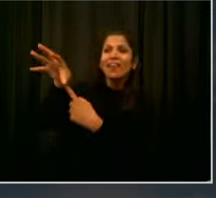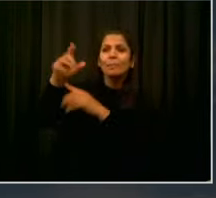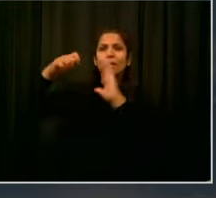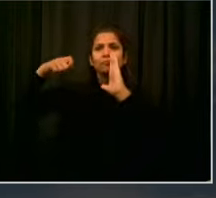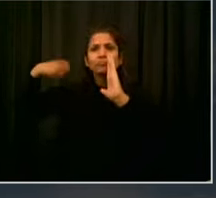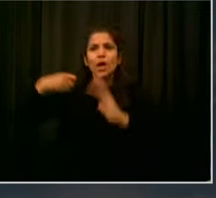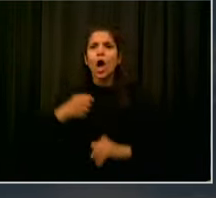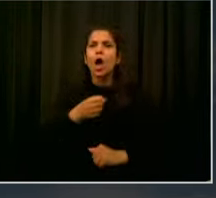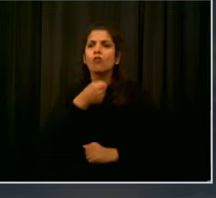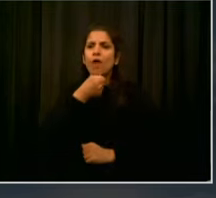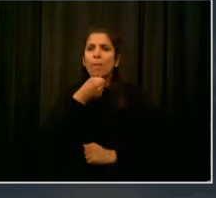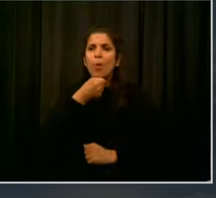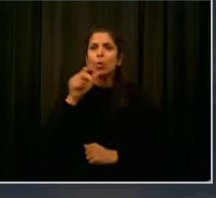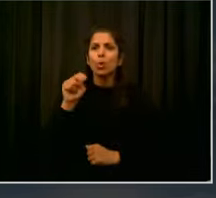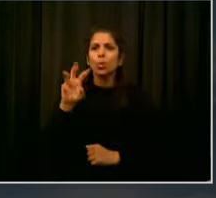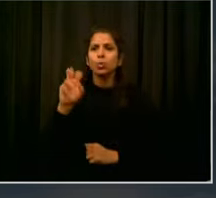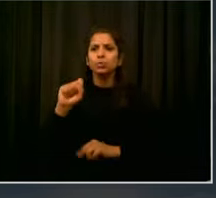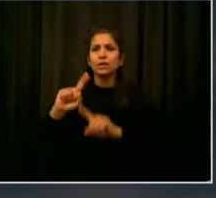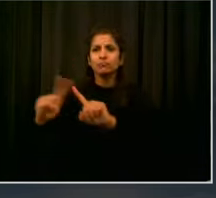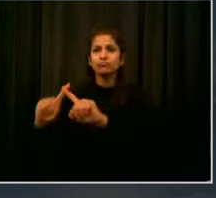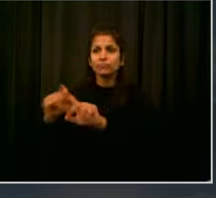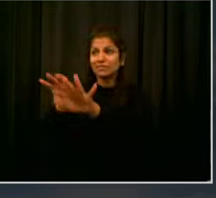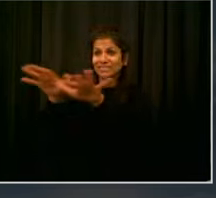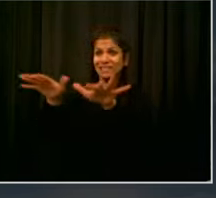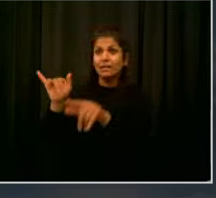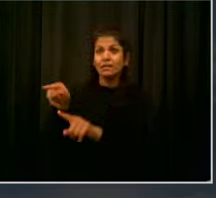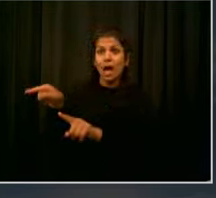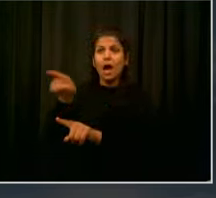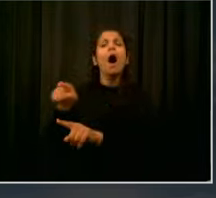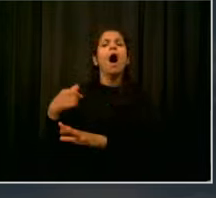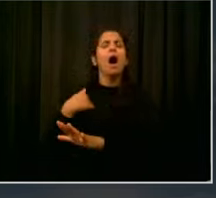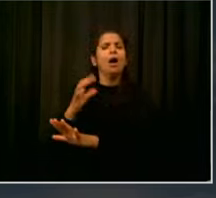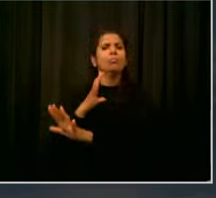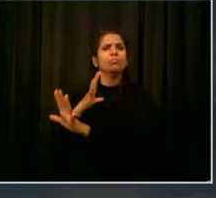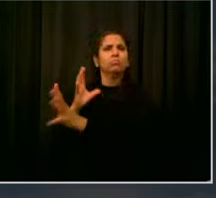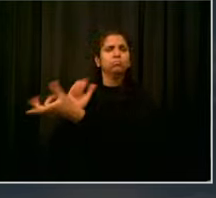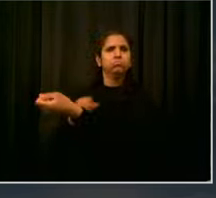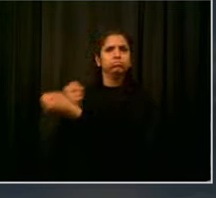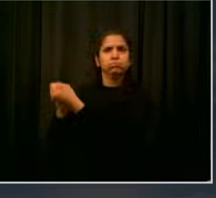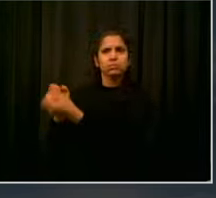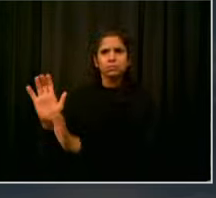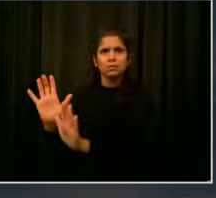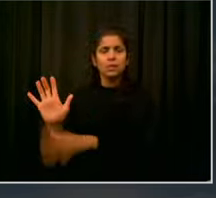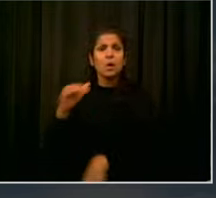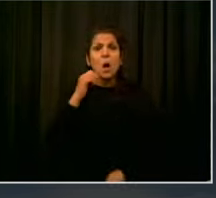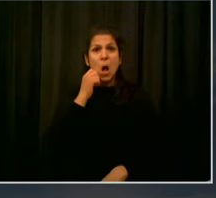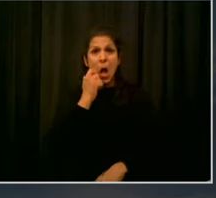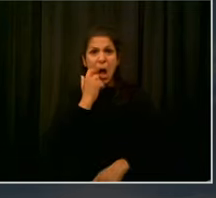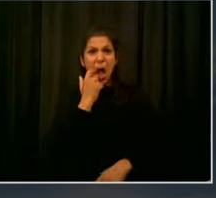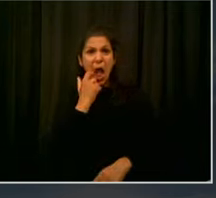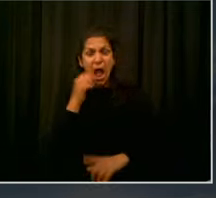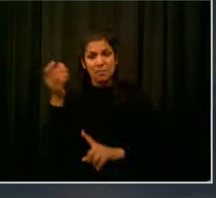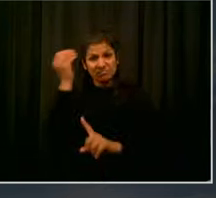too long. To sort out. You know, I could think of a case with the Wall Street Journal recently. I was just made